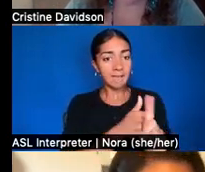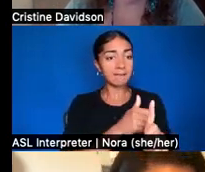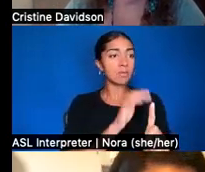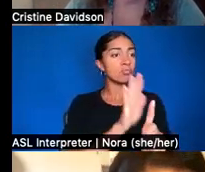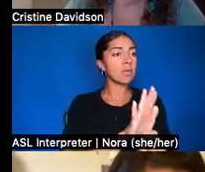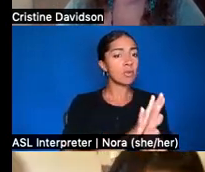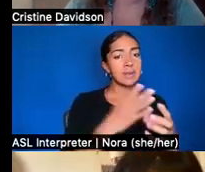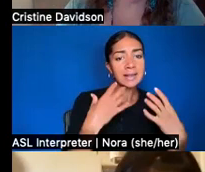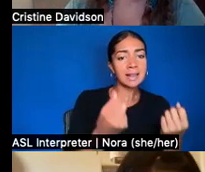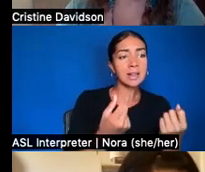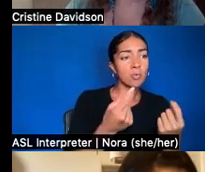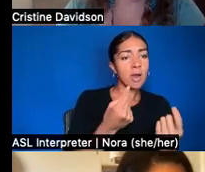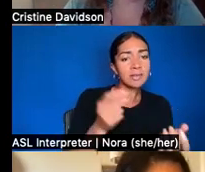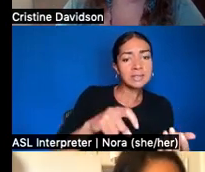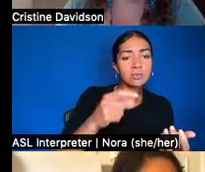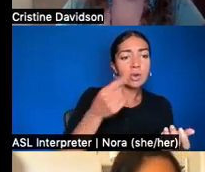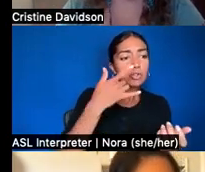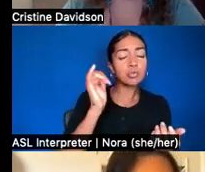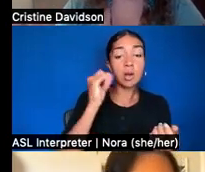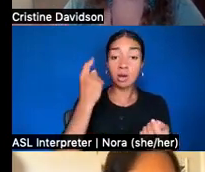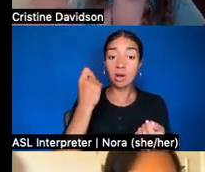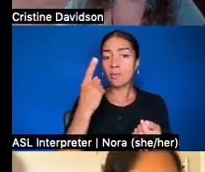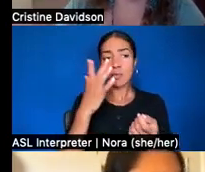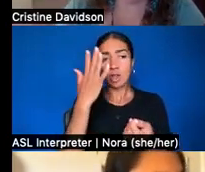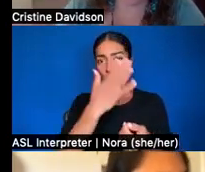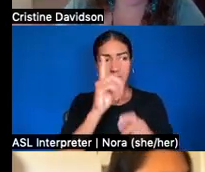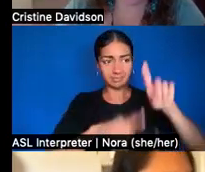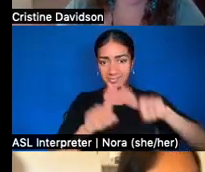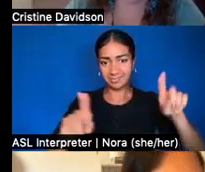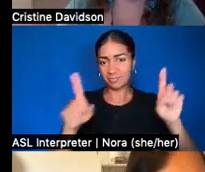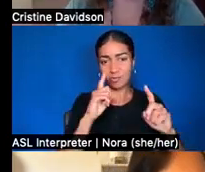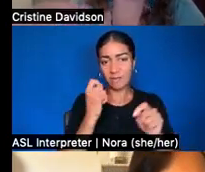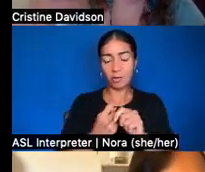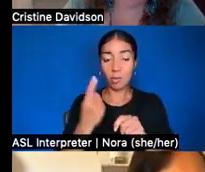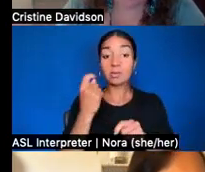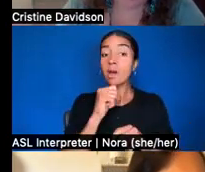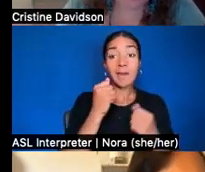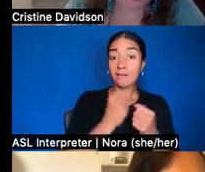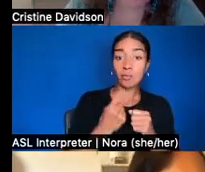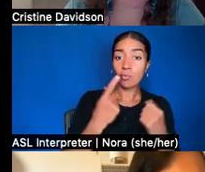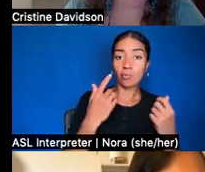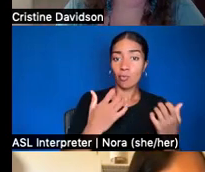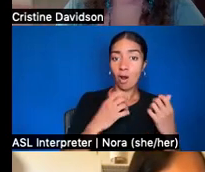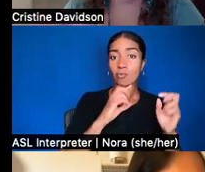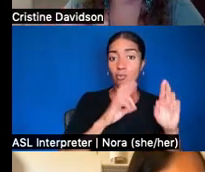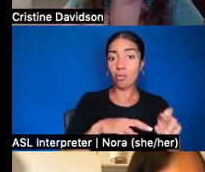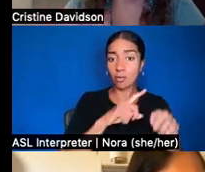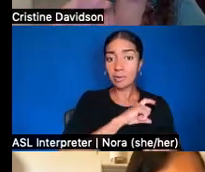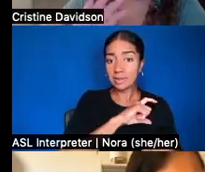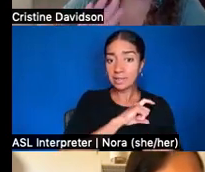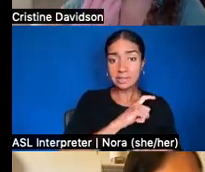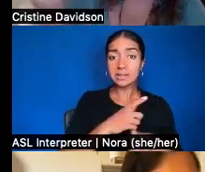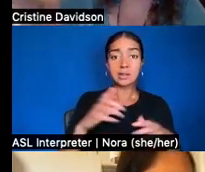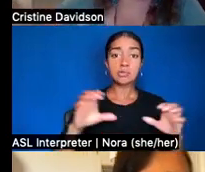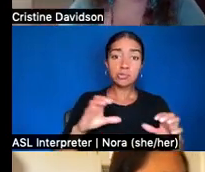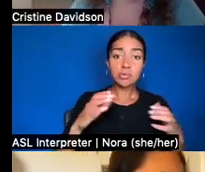right? Not everybody wants to report to the police and do the forensic exam and go into the courtroom and go